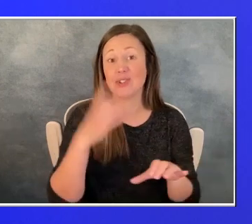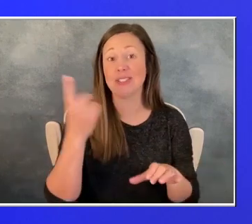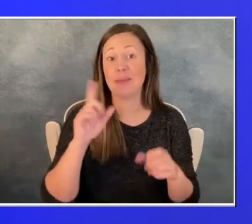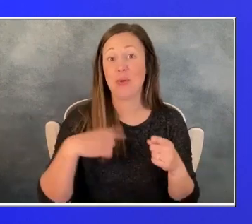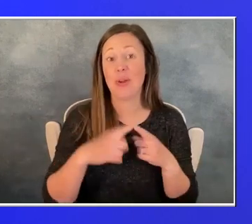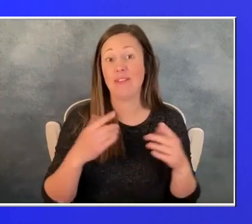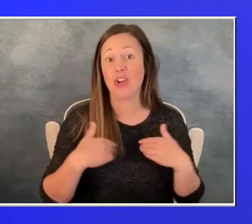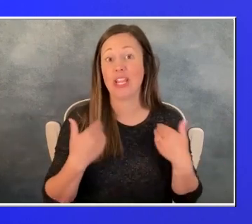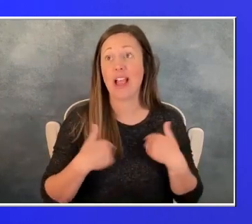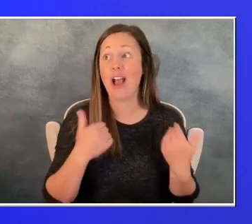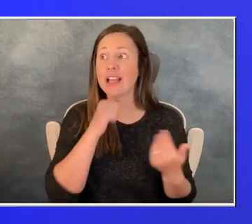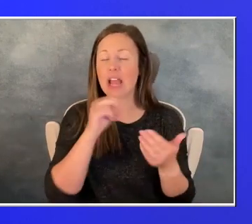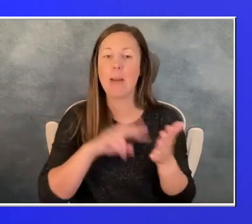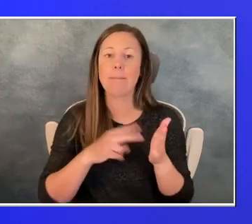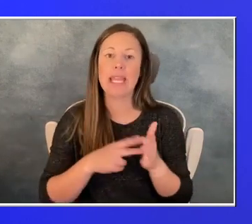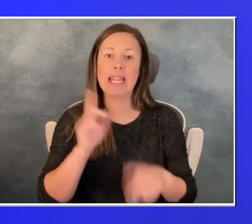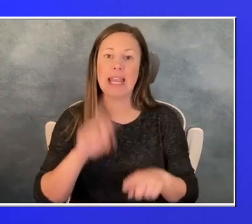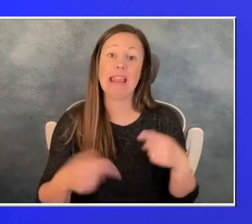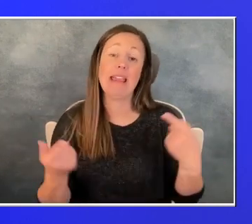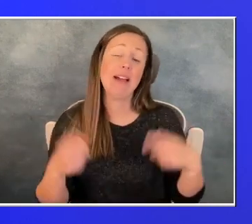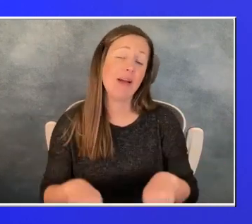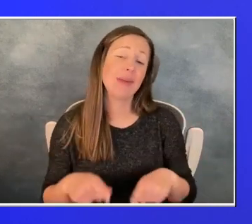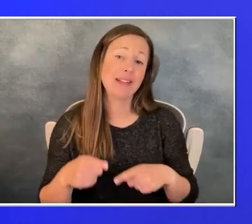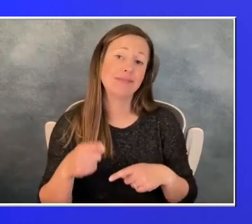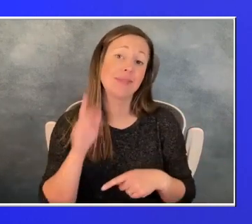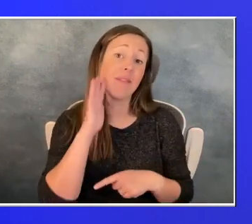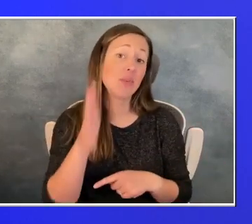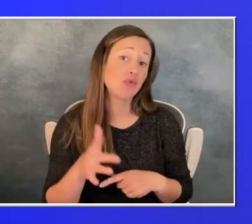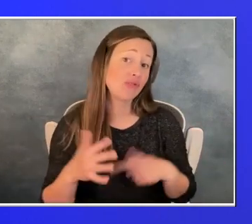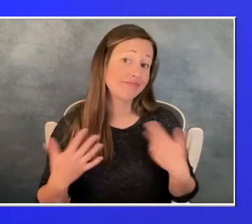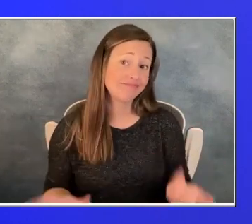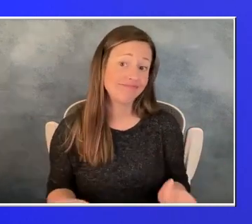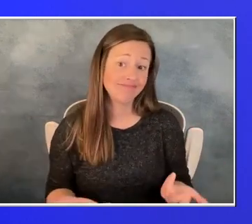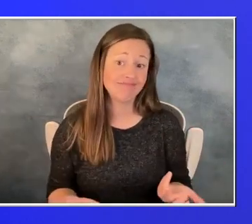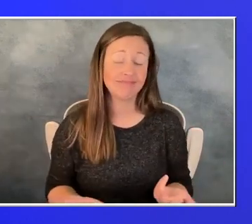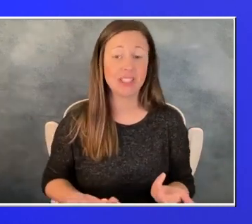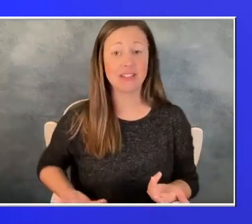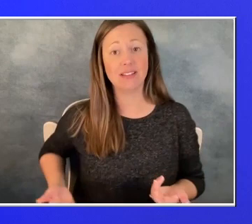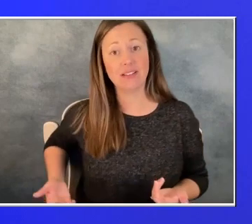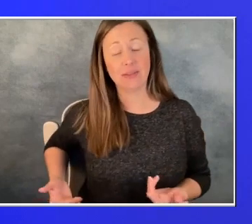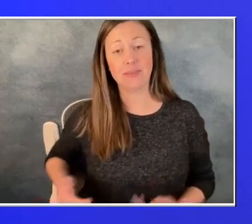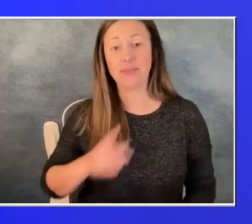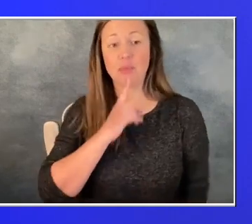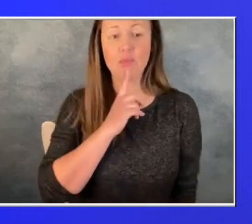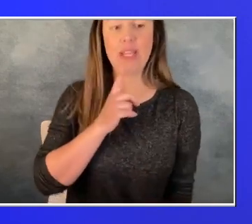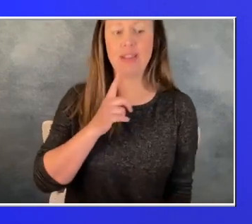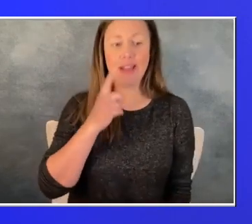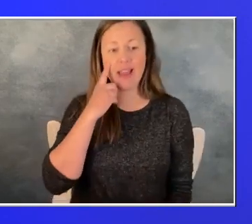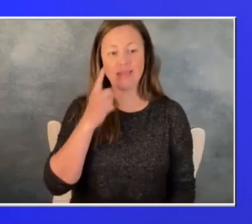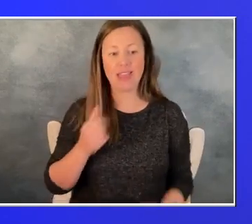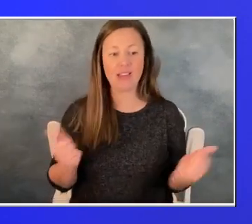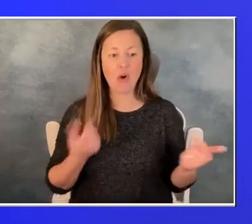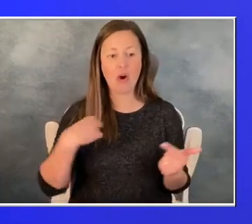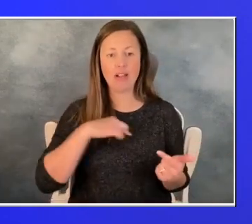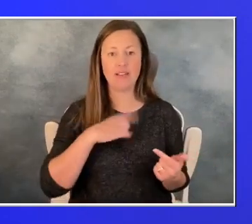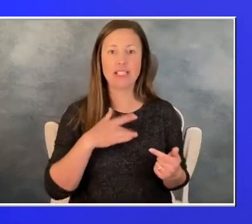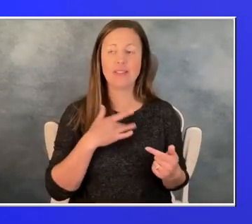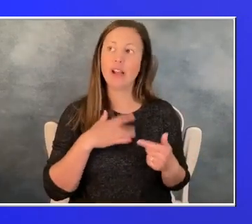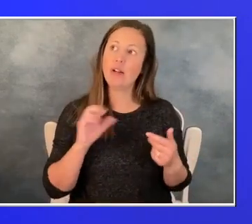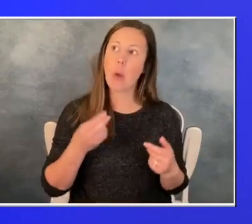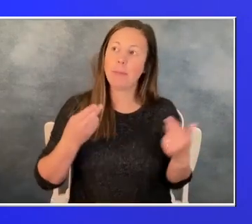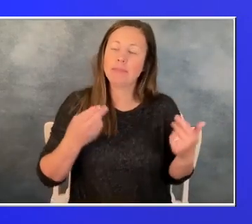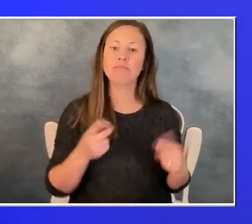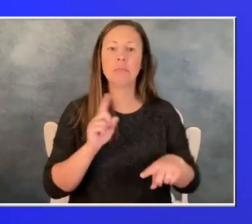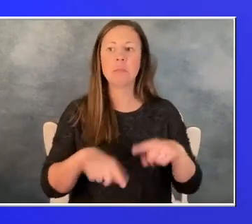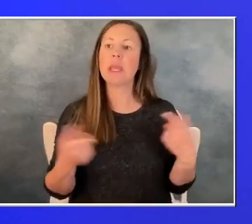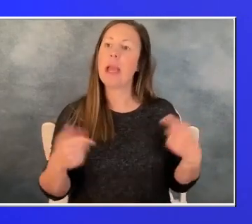future or can't happen to your grandchild. I mean, I think we all have a little bit of, oh, it can't happen to me. With a lot of